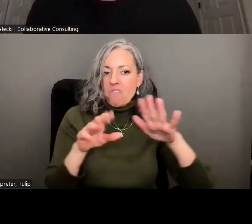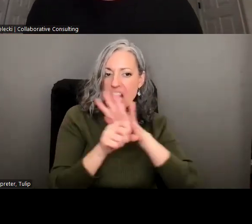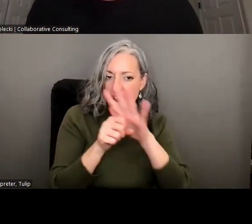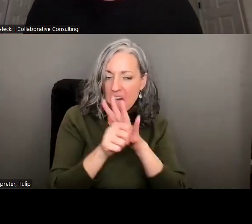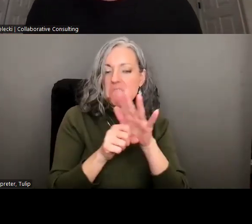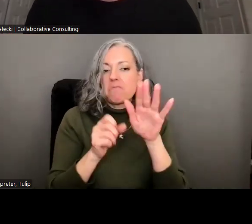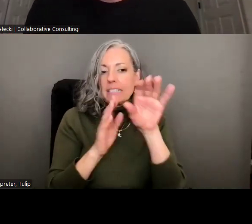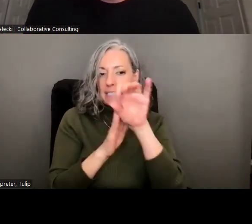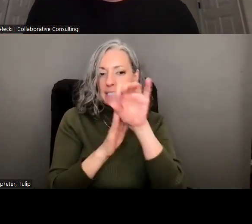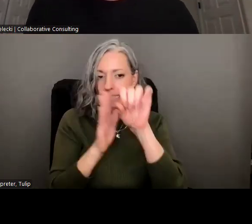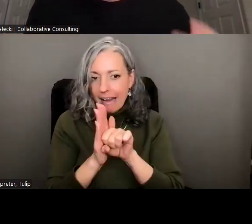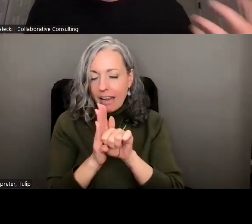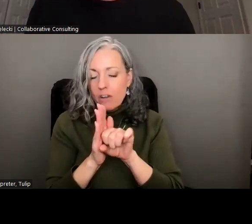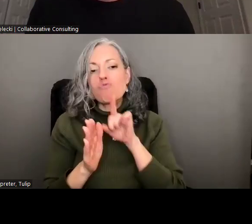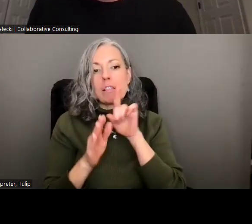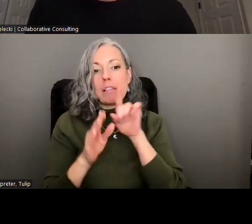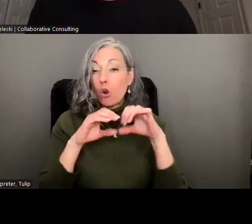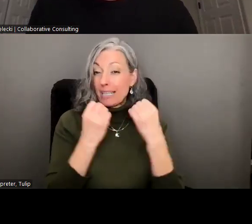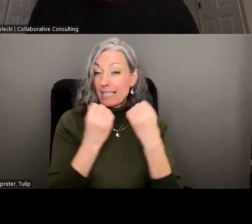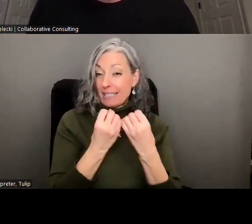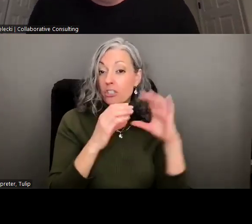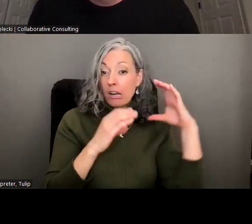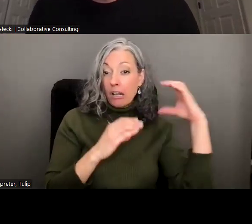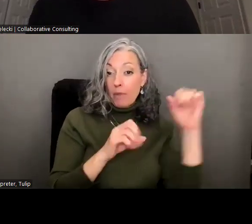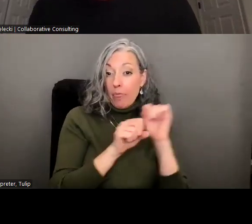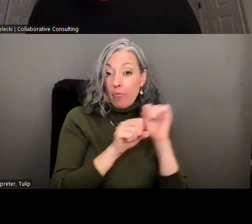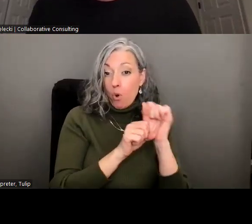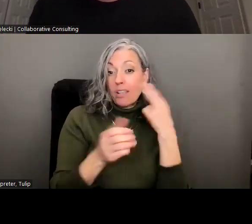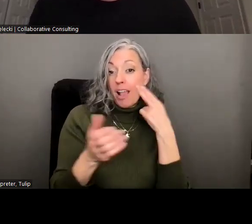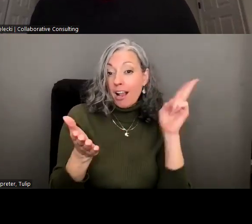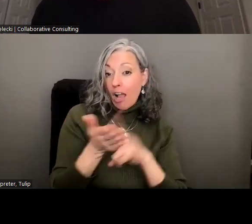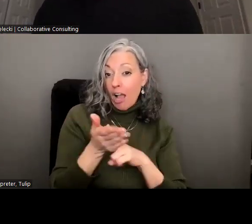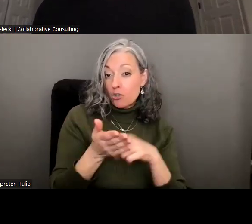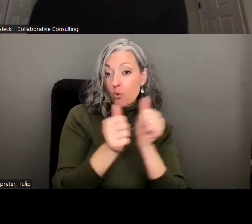and companies that work sort of under contract with area agencies on aging.